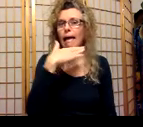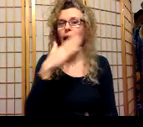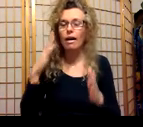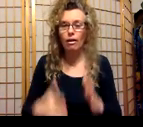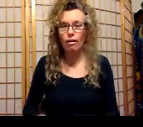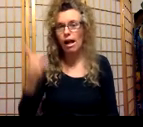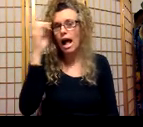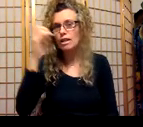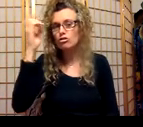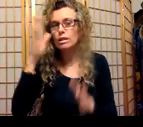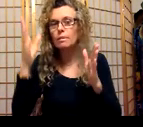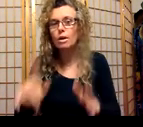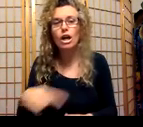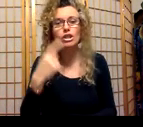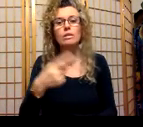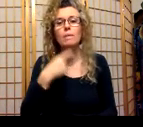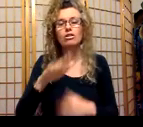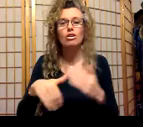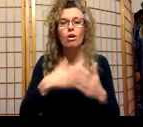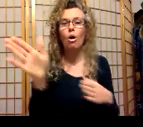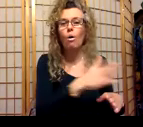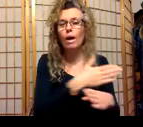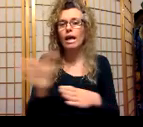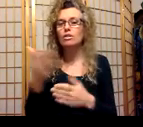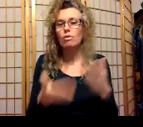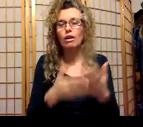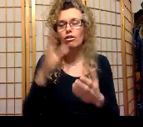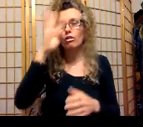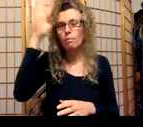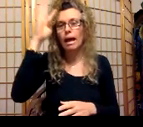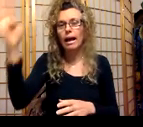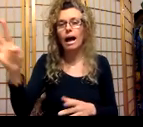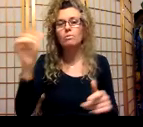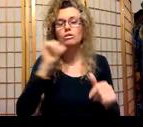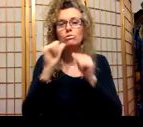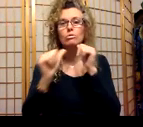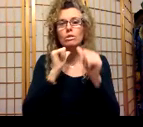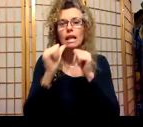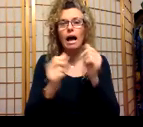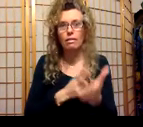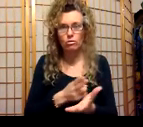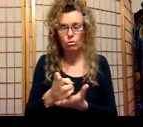a dreamer, and just mention the whole range of whatever you can make up in order to deny the truth.